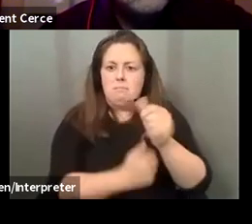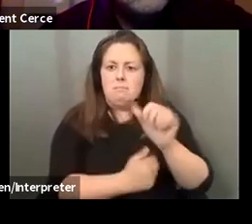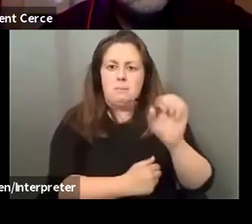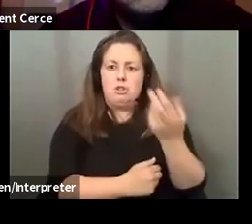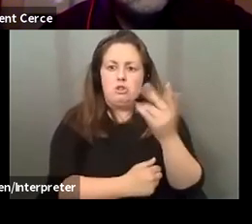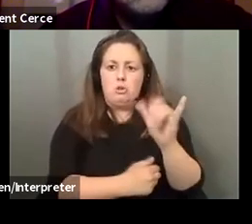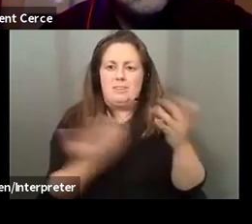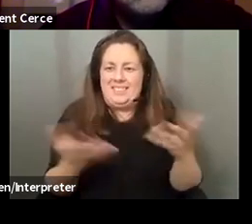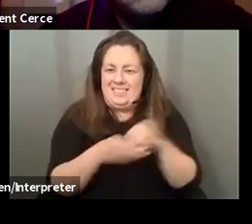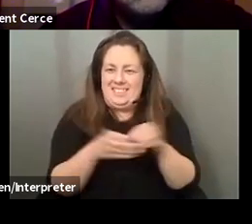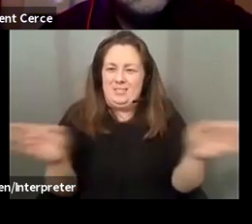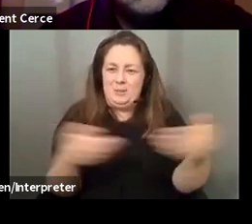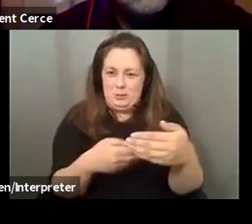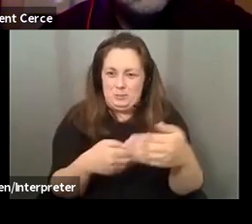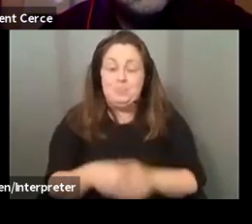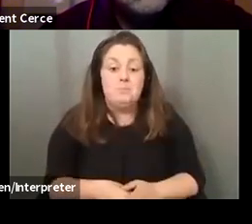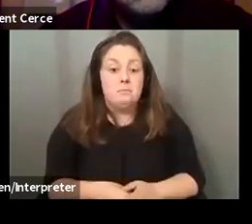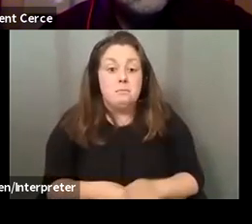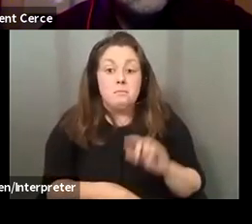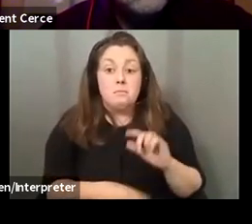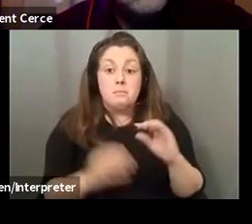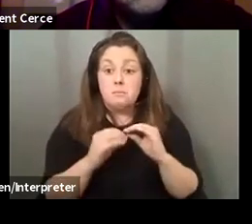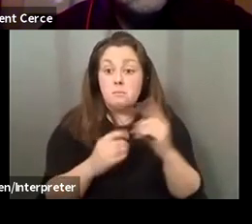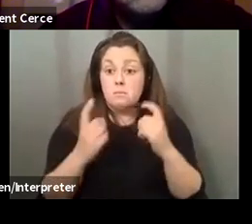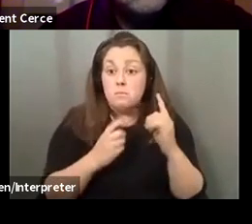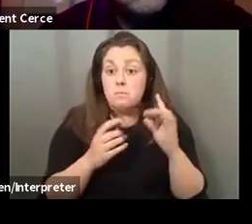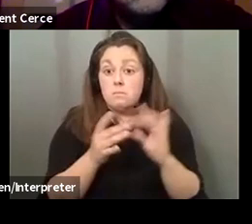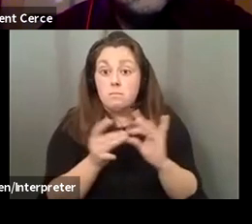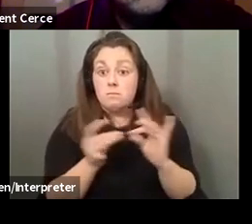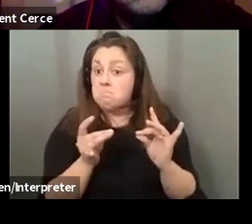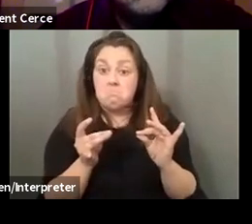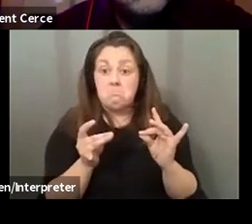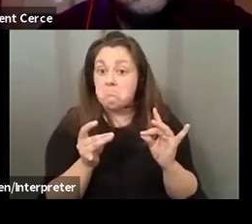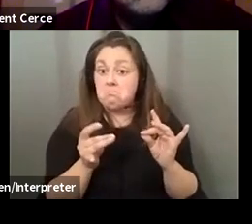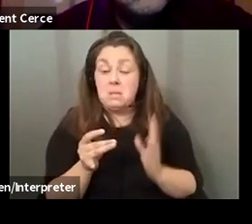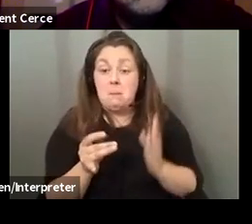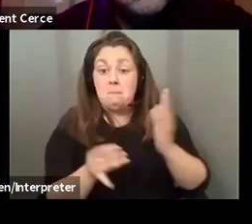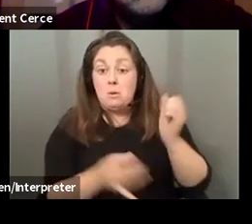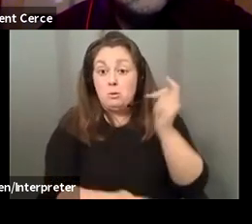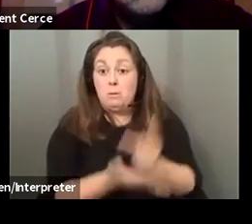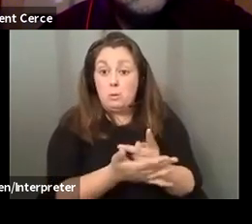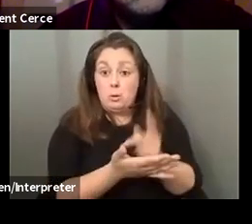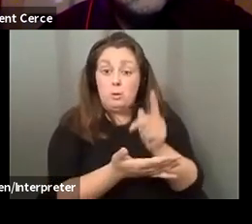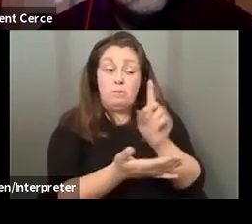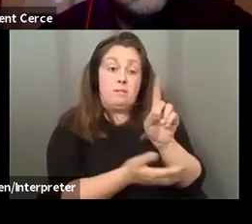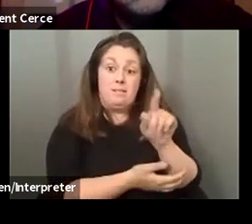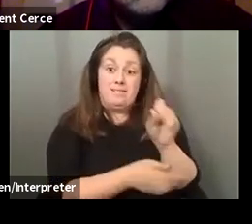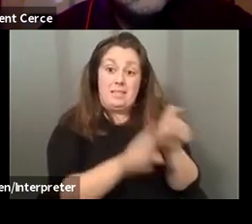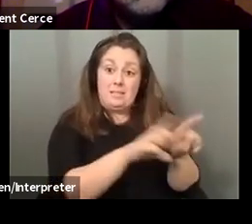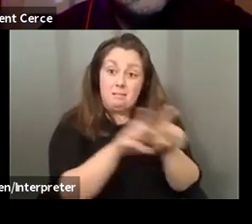Okay. So any other questions or comments? No? Okay, I would entertain a motion to approve the dates as written. So